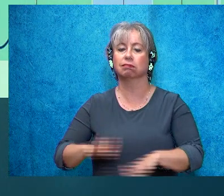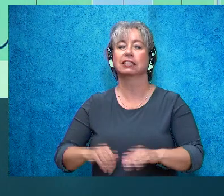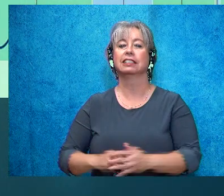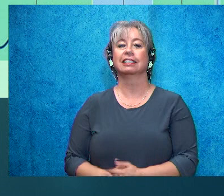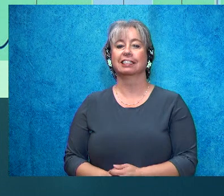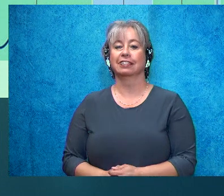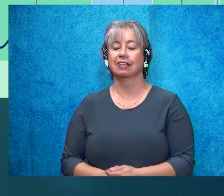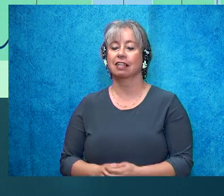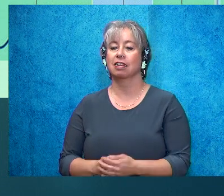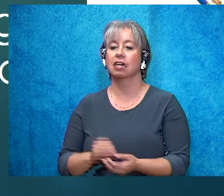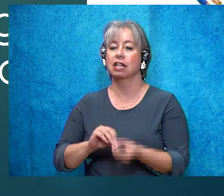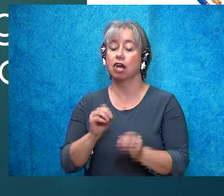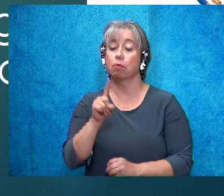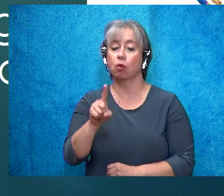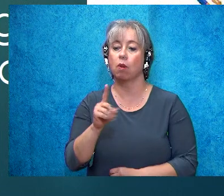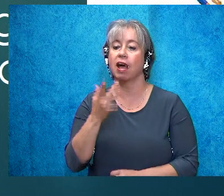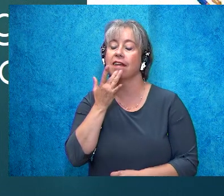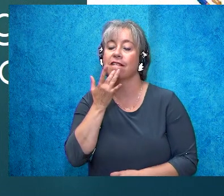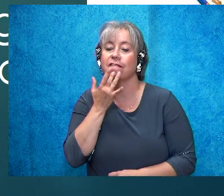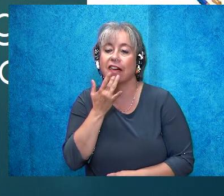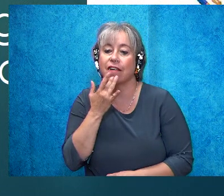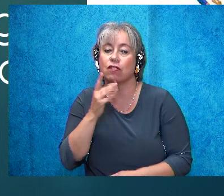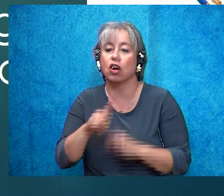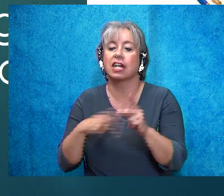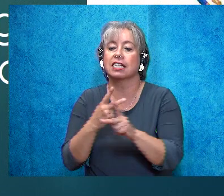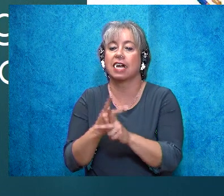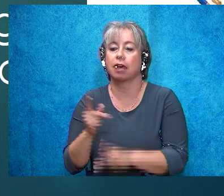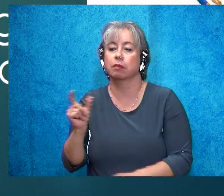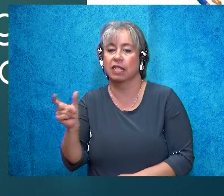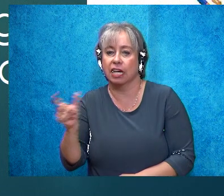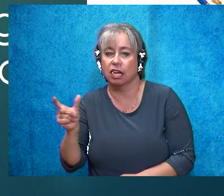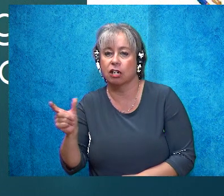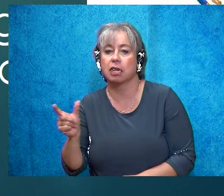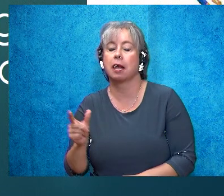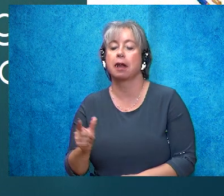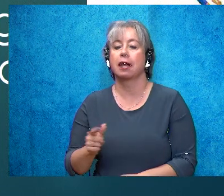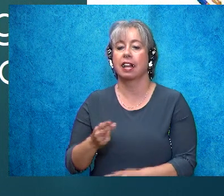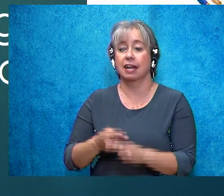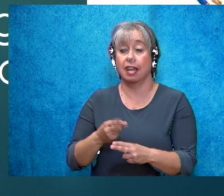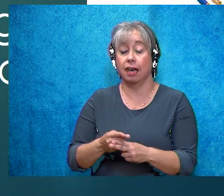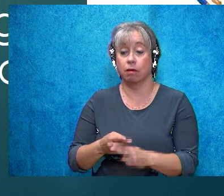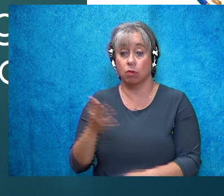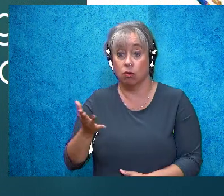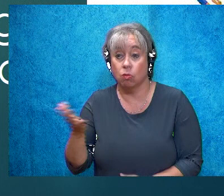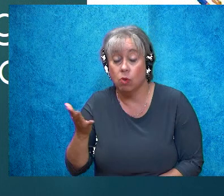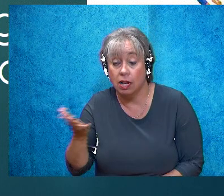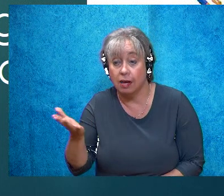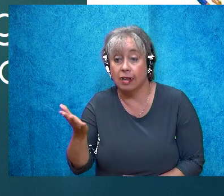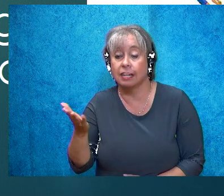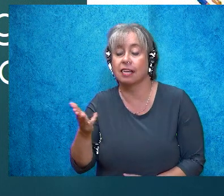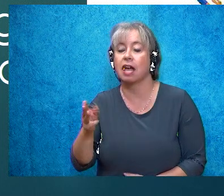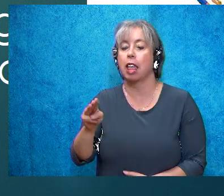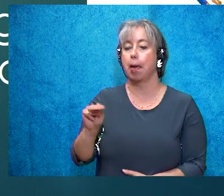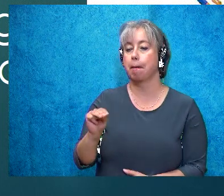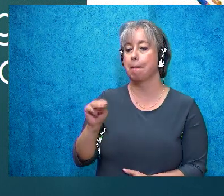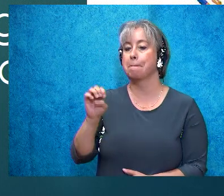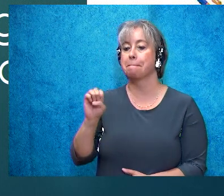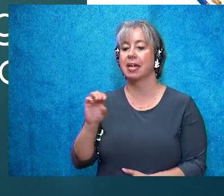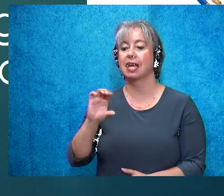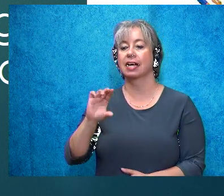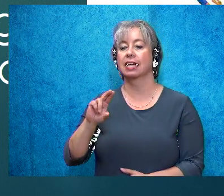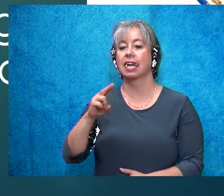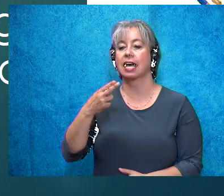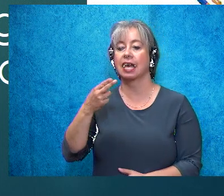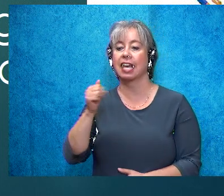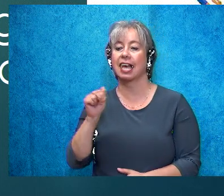one, favorite type of energy is mechanical energy. And that's because that's where stuff happens. That's where